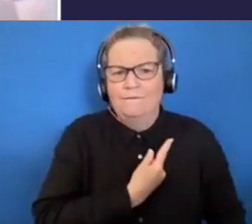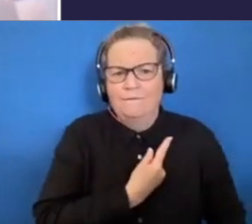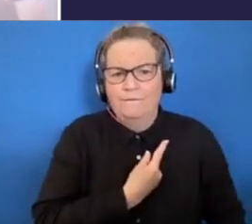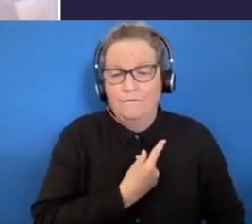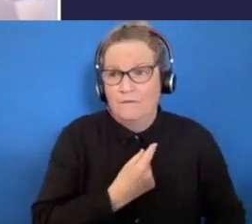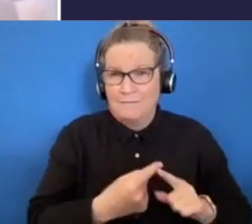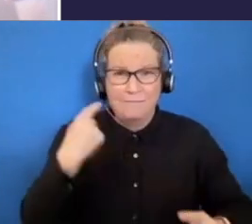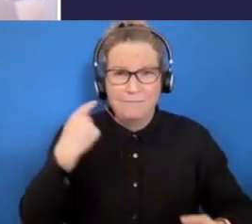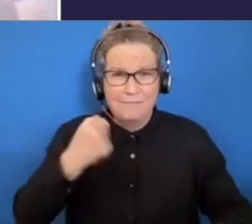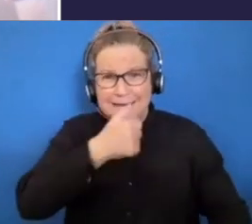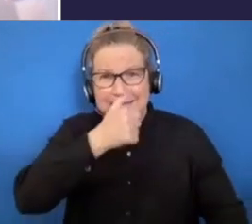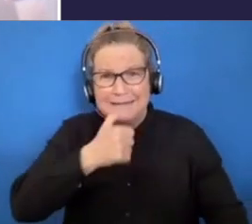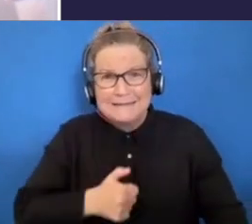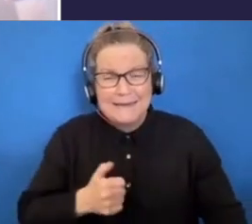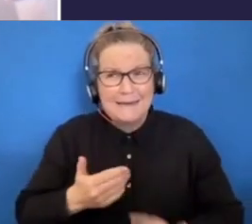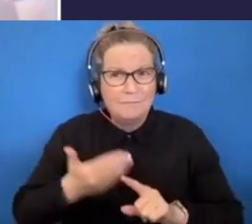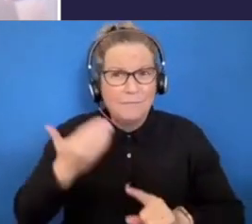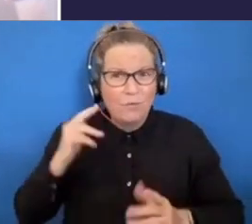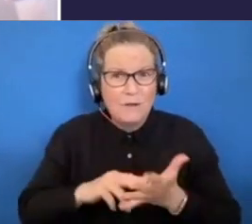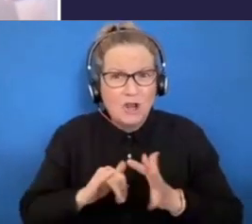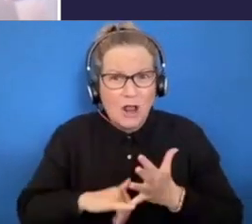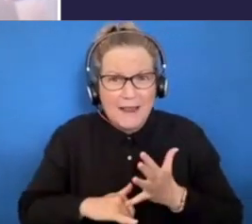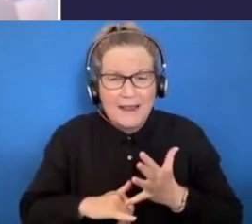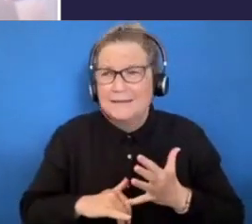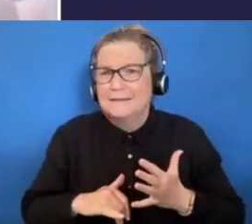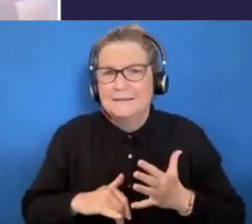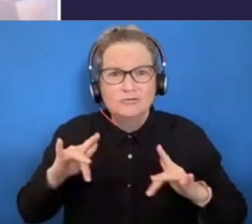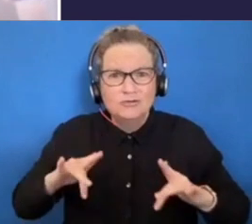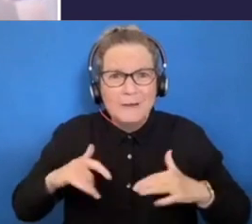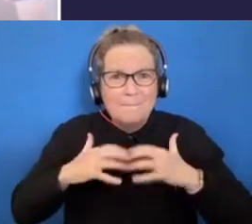time before the NDIS and before